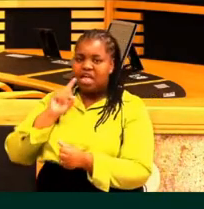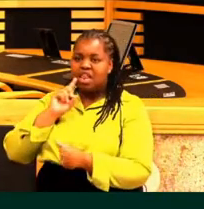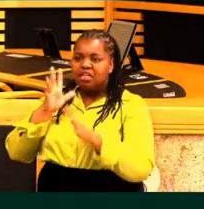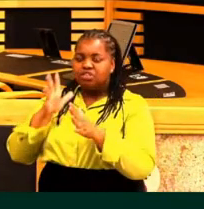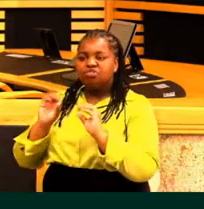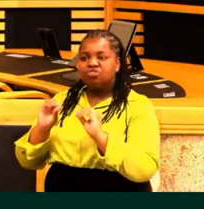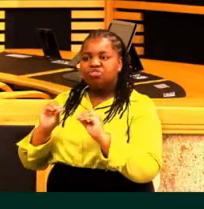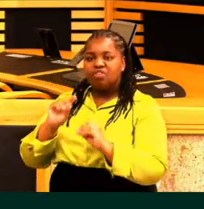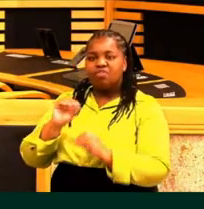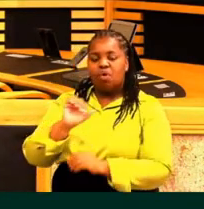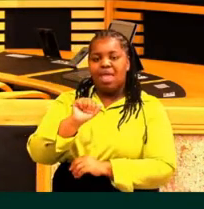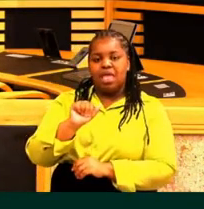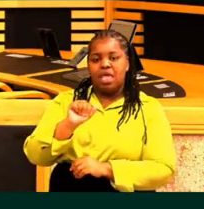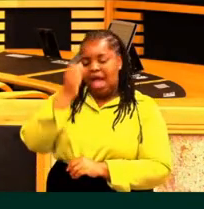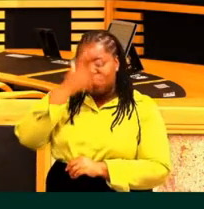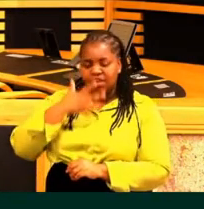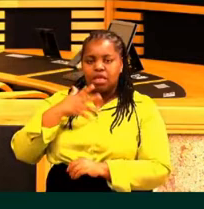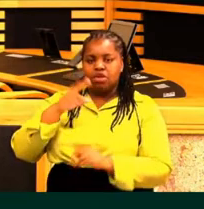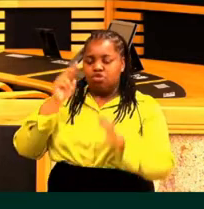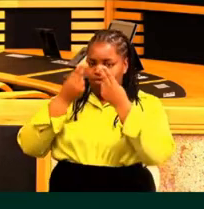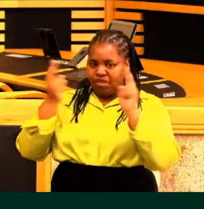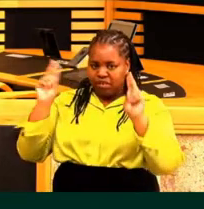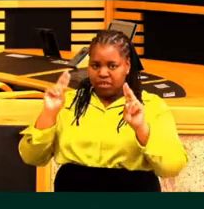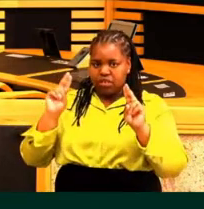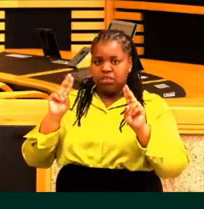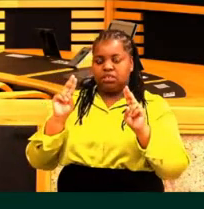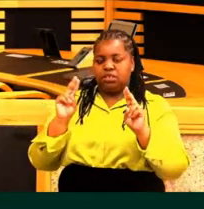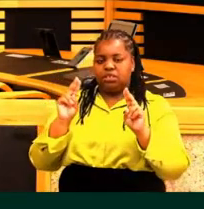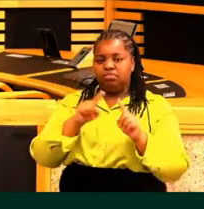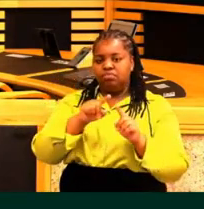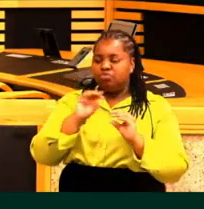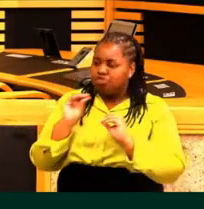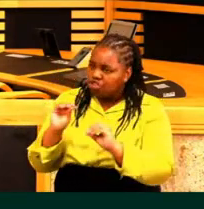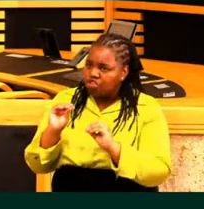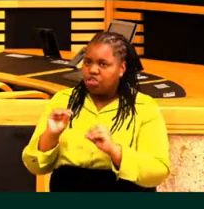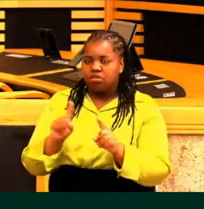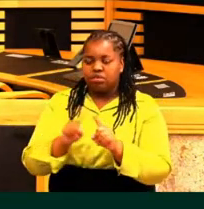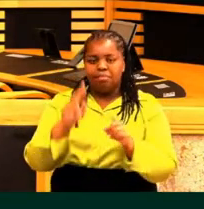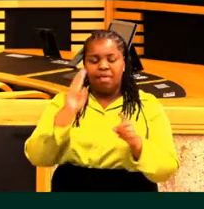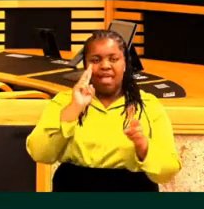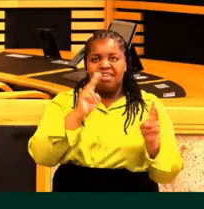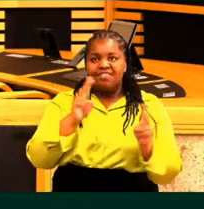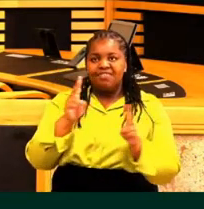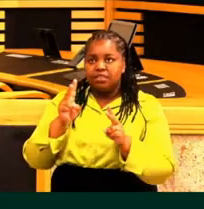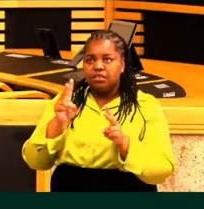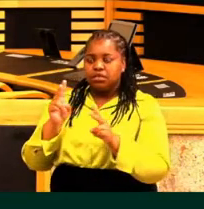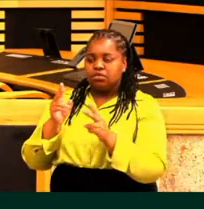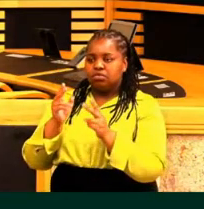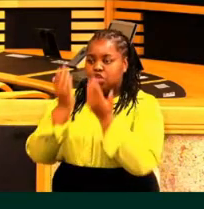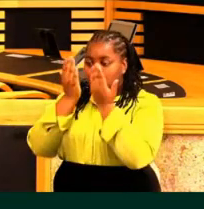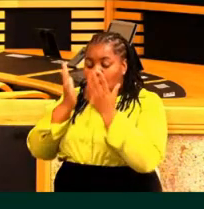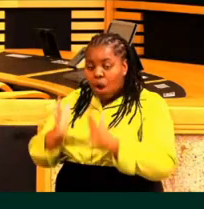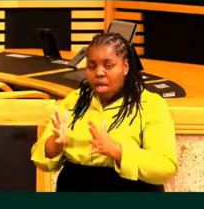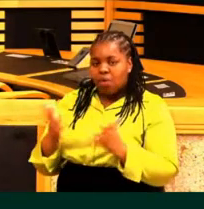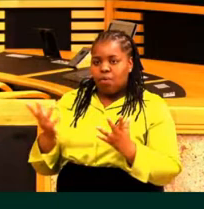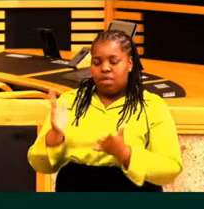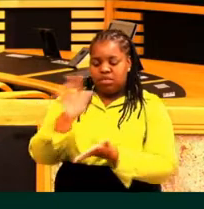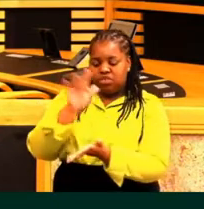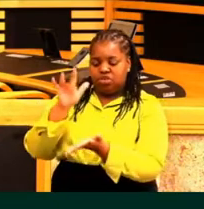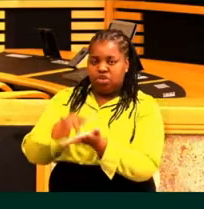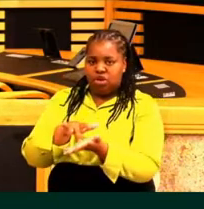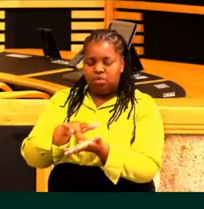at the African University of Central Asia teaching and a visitors and a visiting scholar at central